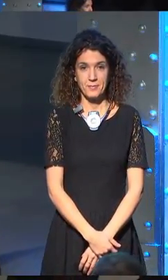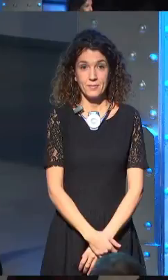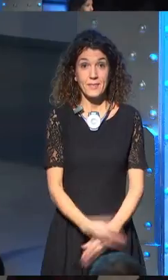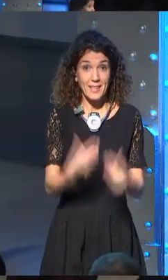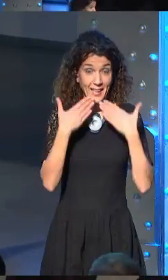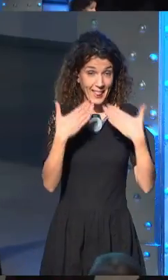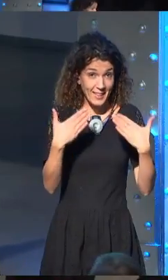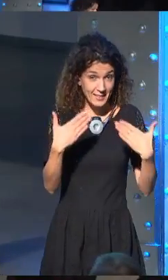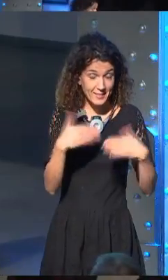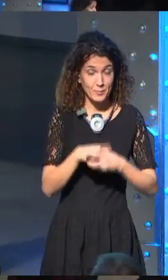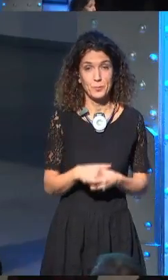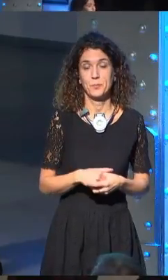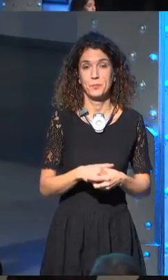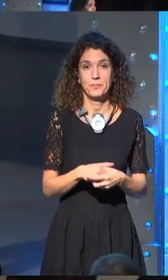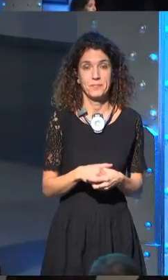It